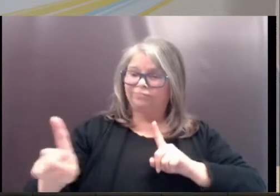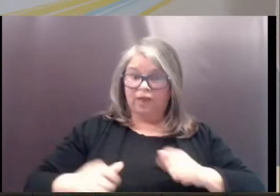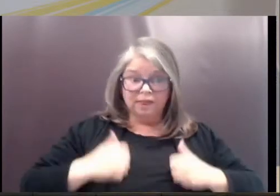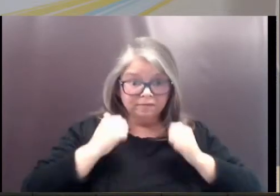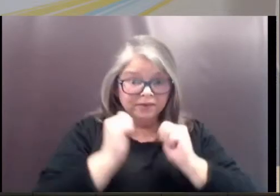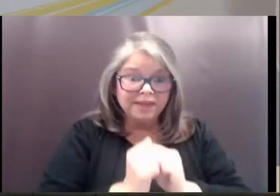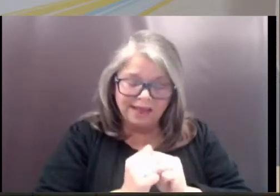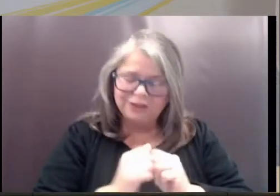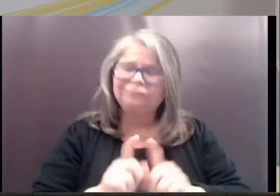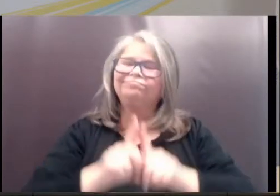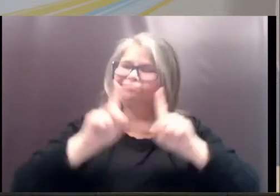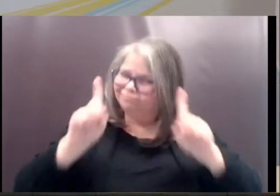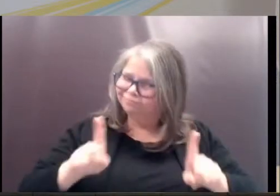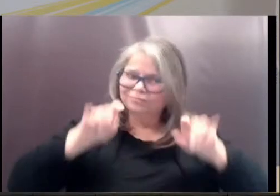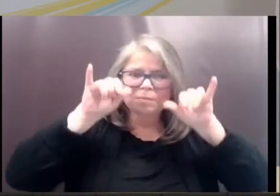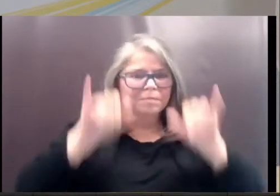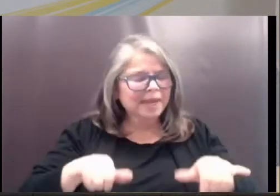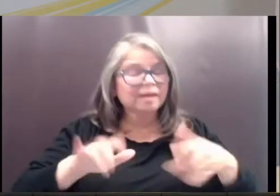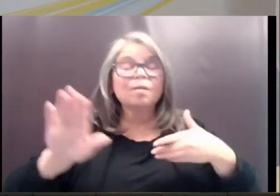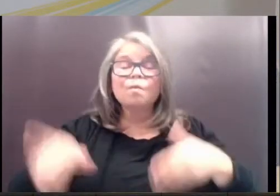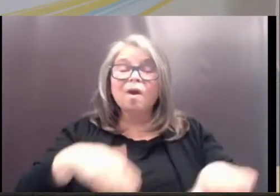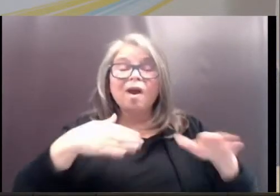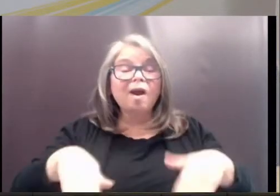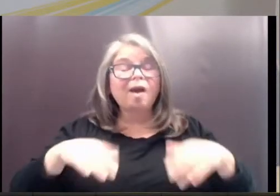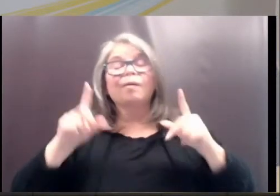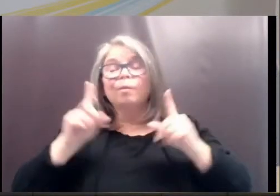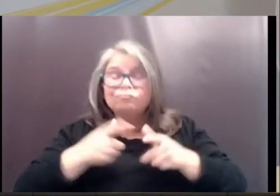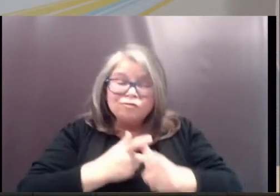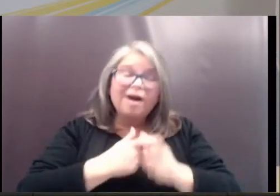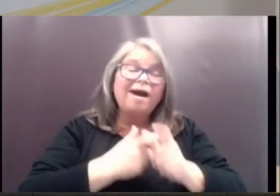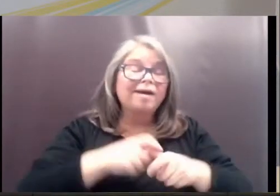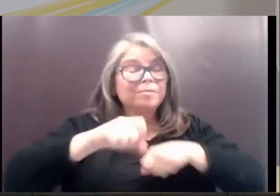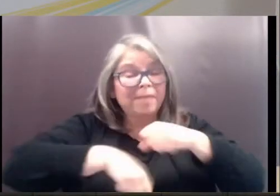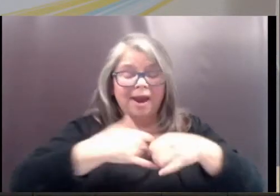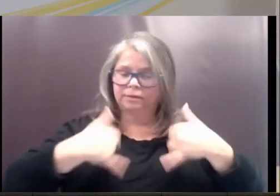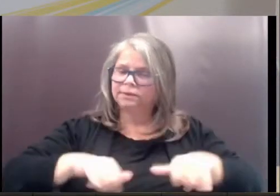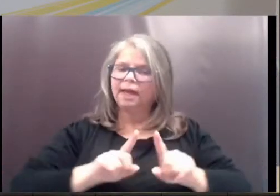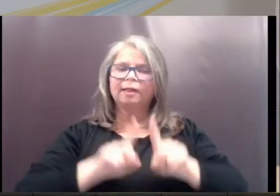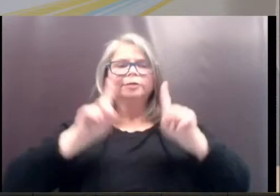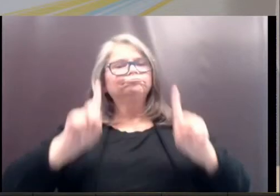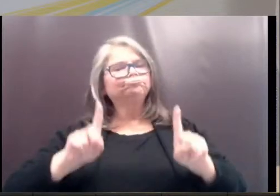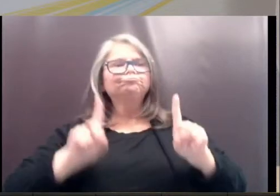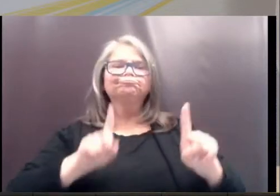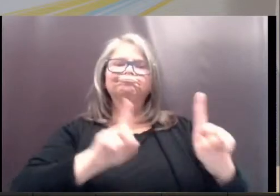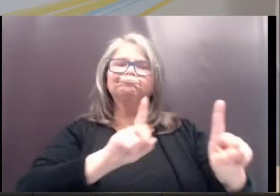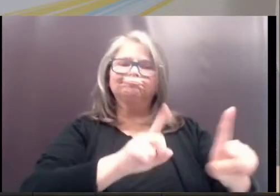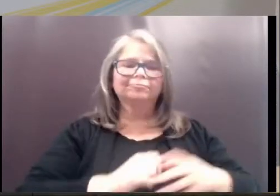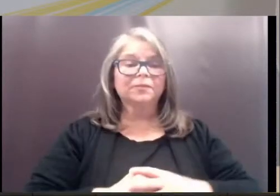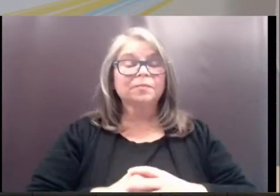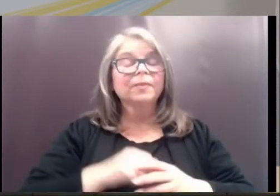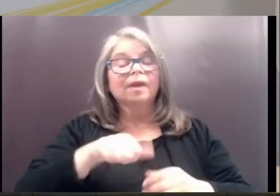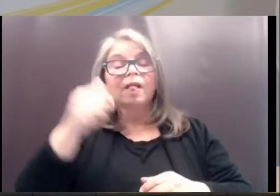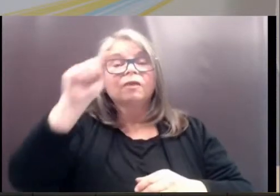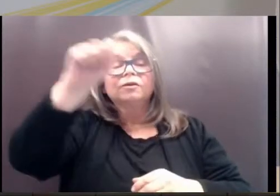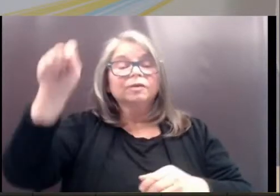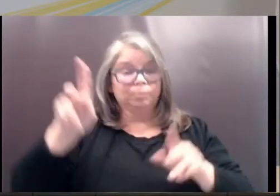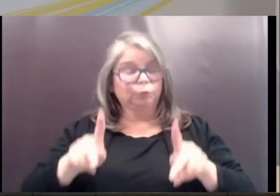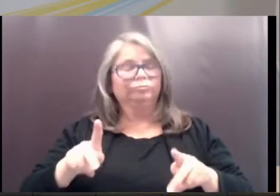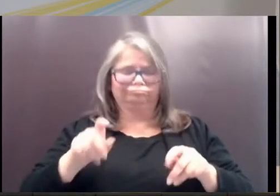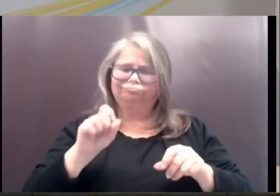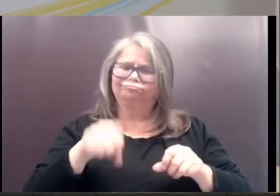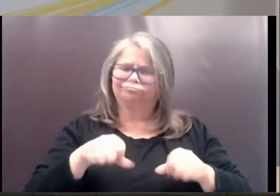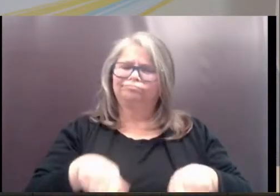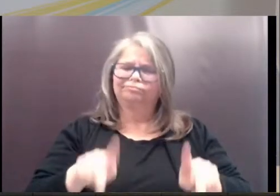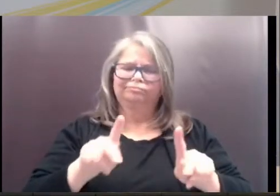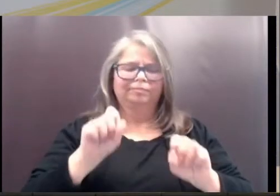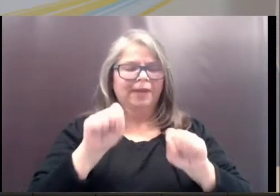walk or a run or a bicycle ride with someone outside your household. If a